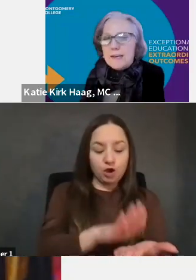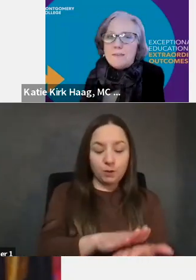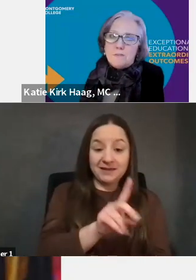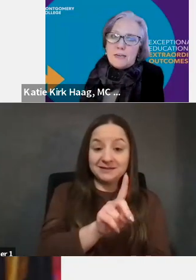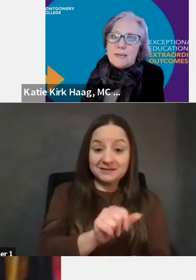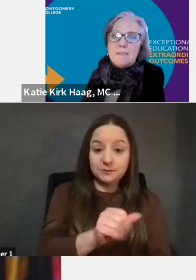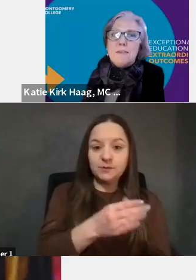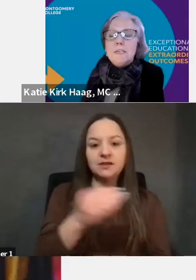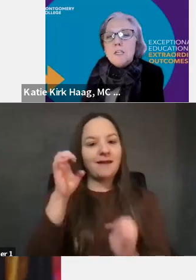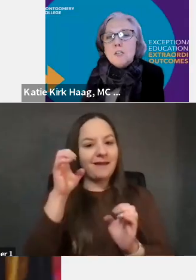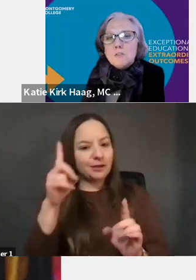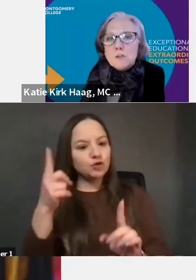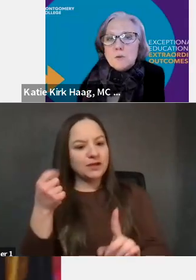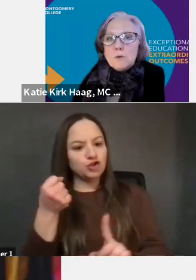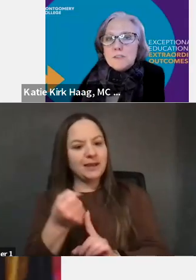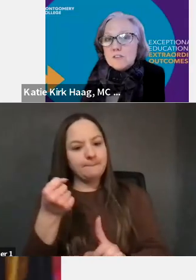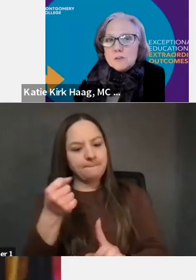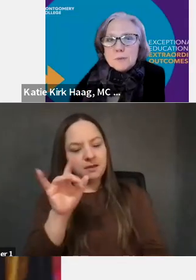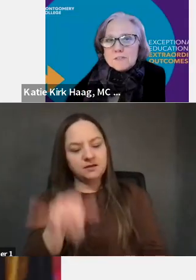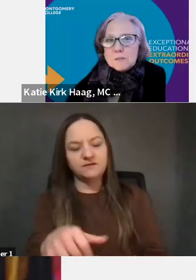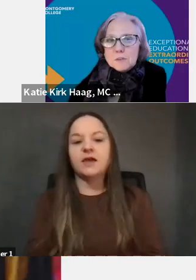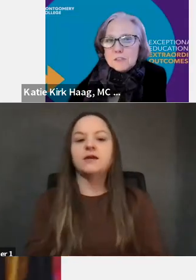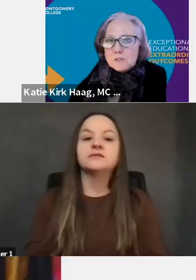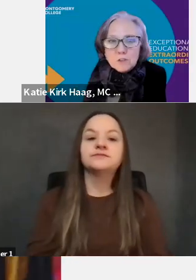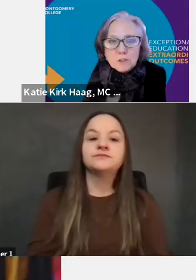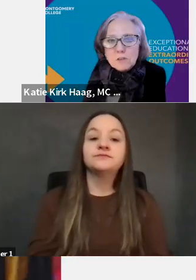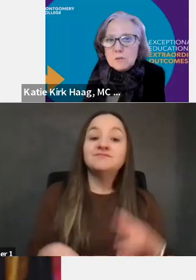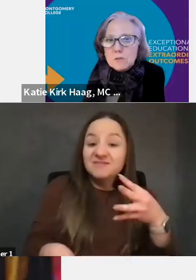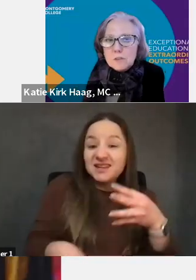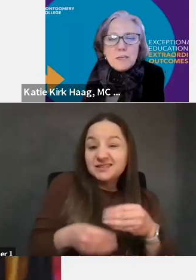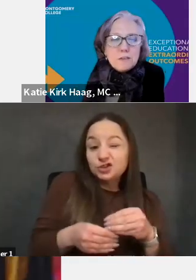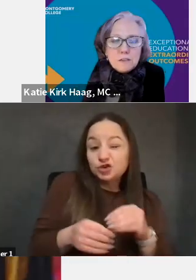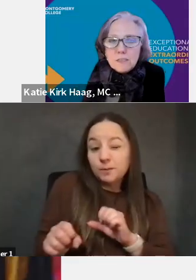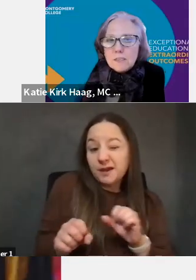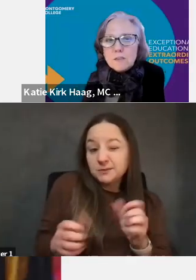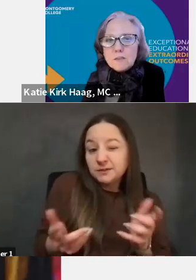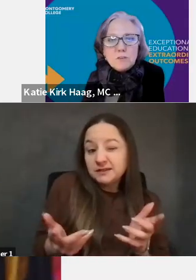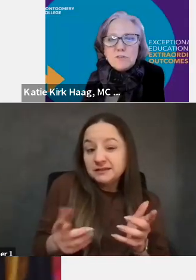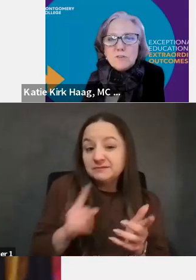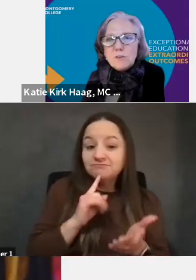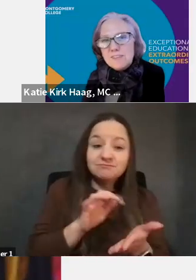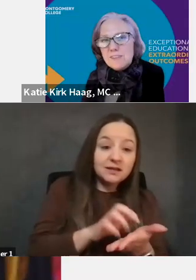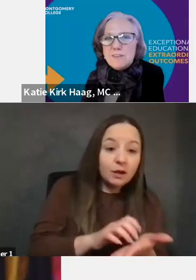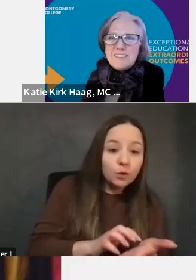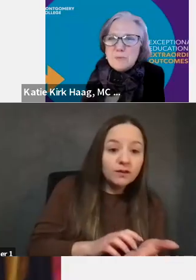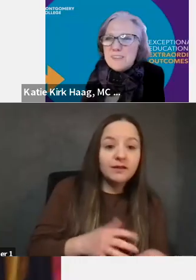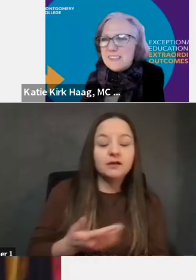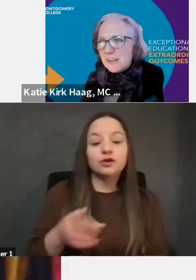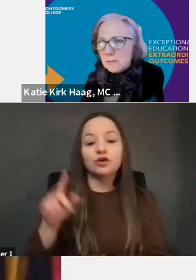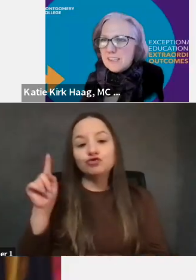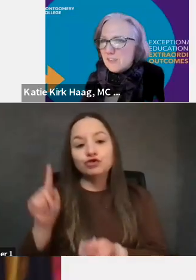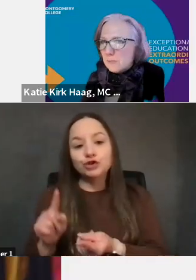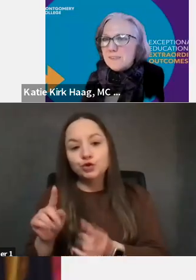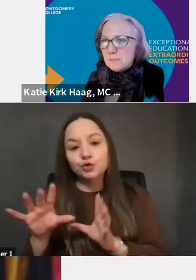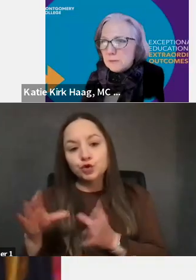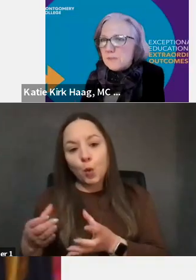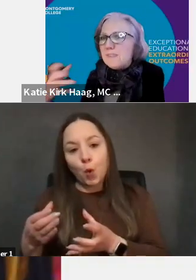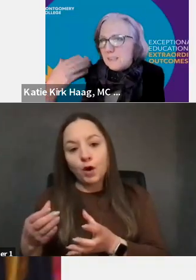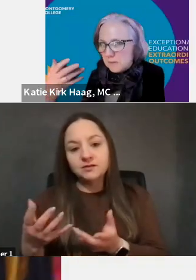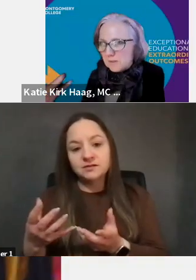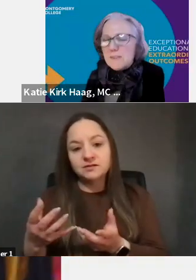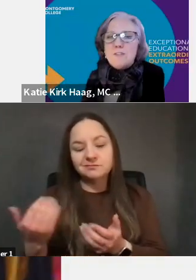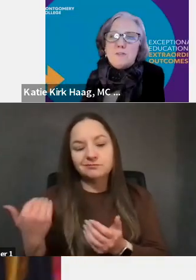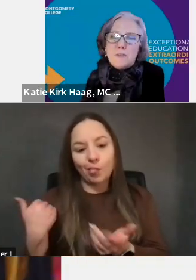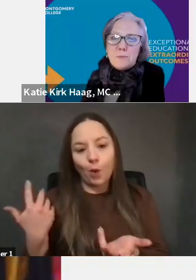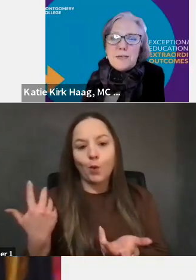educational impact of that. So additional possibilities could include, calculator, reduced course load. That's not really an accommodation, but some people